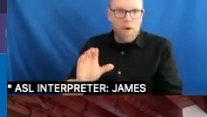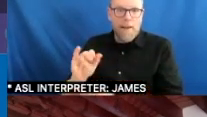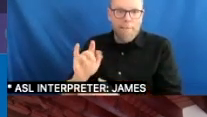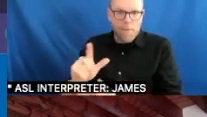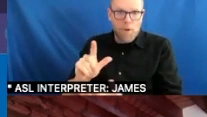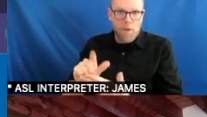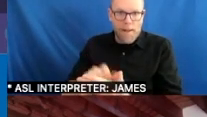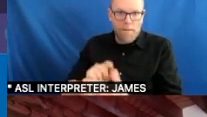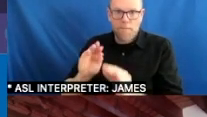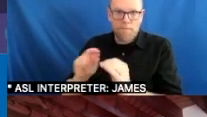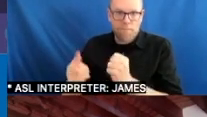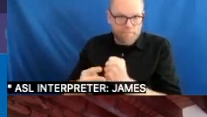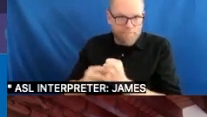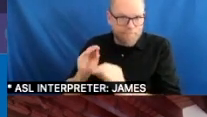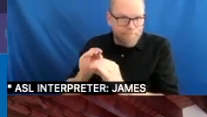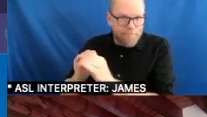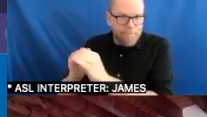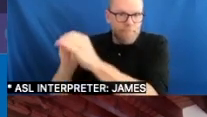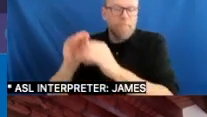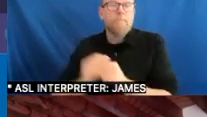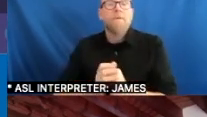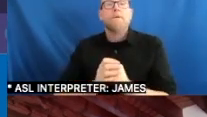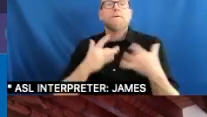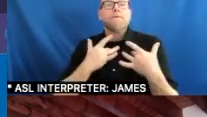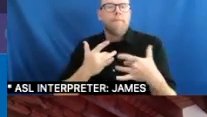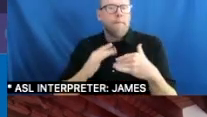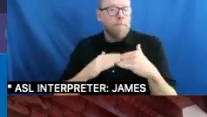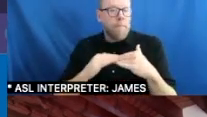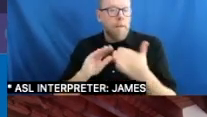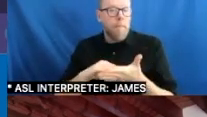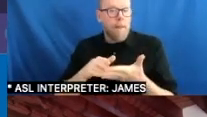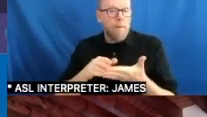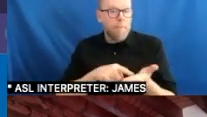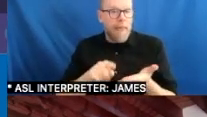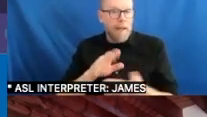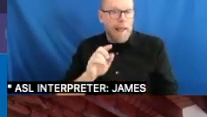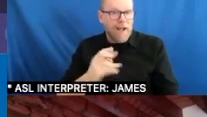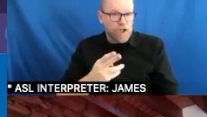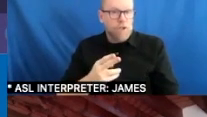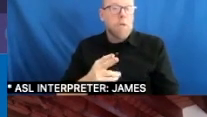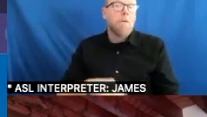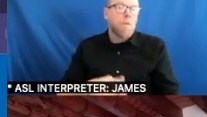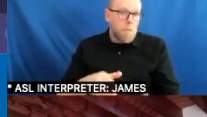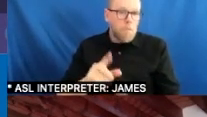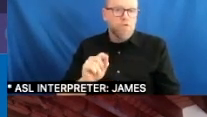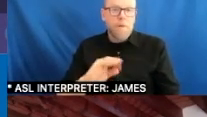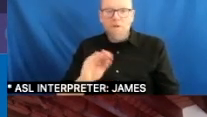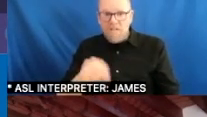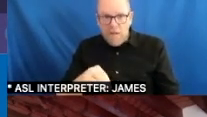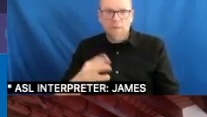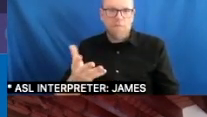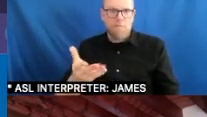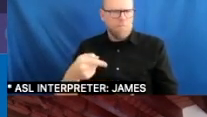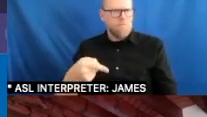that typically the minimum amount to be paid out in cash is 20%. And why is